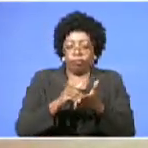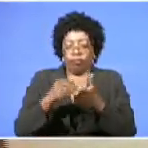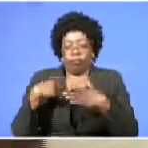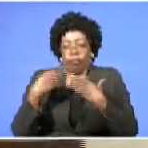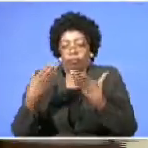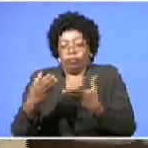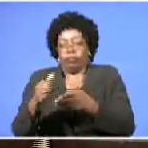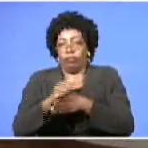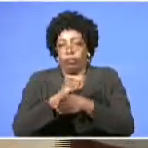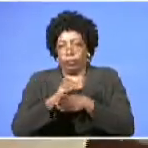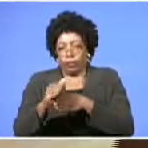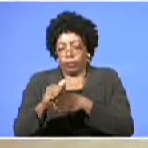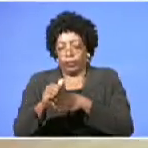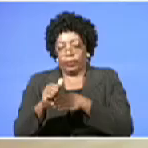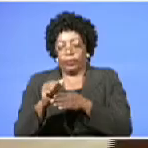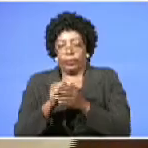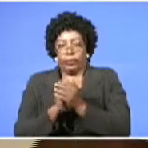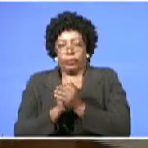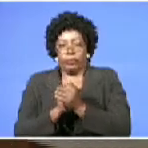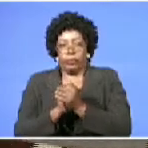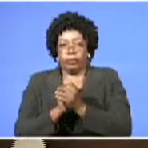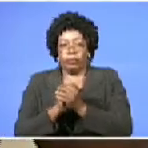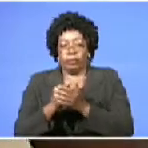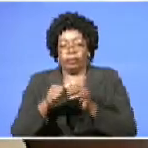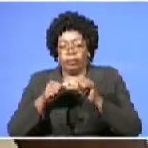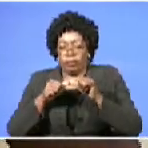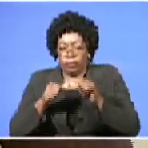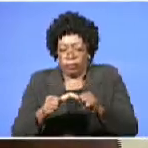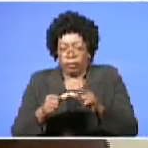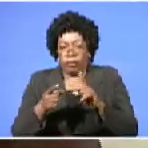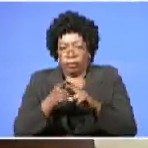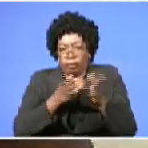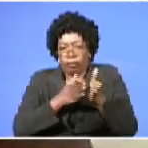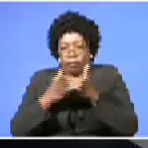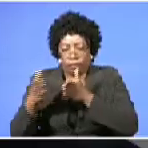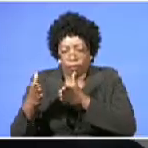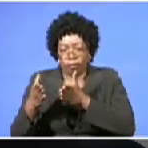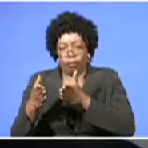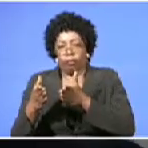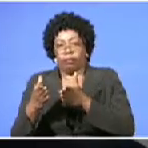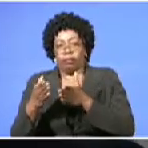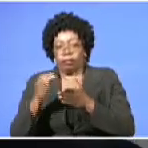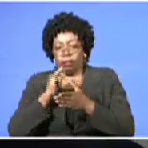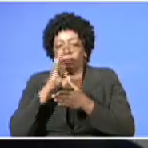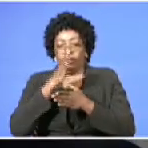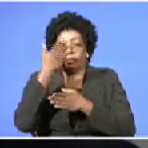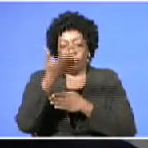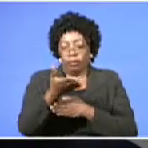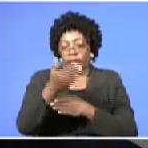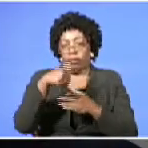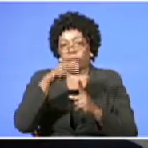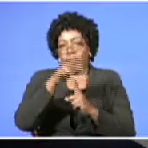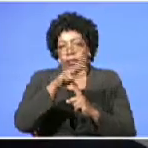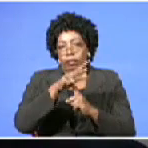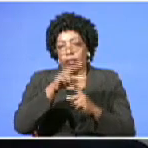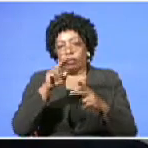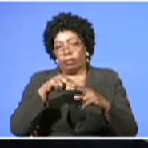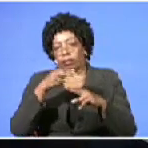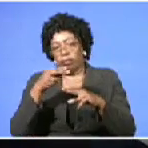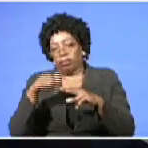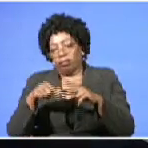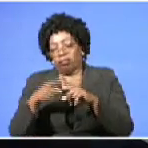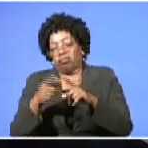to practicing, if I stick to my game plan and execute, I should be there in the championship match. And then it comes down to sometimes a little bit of